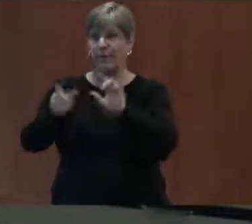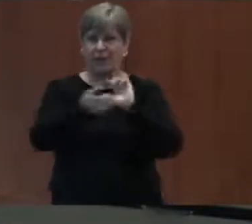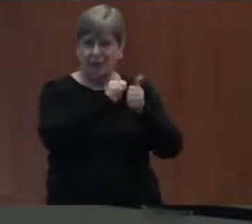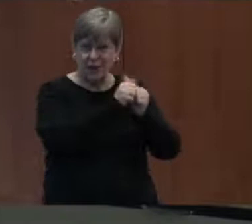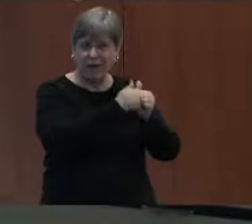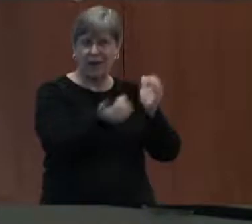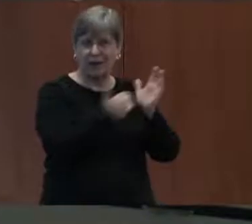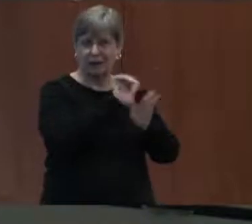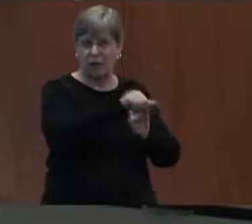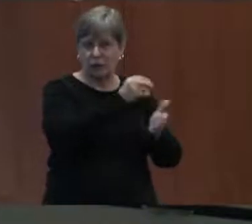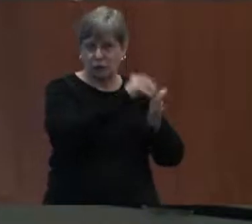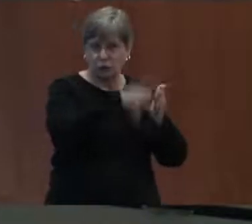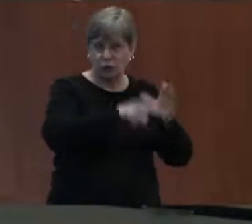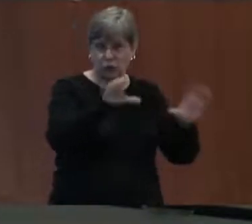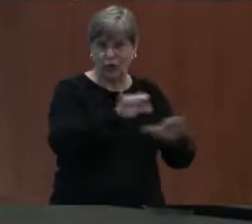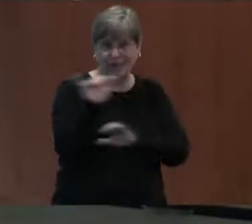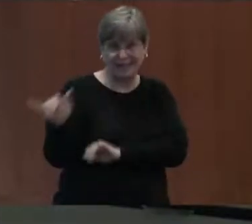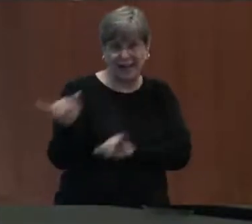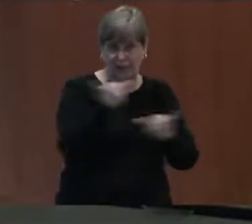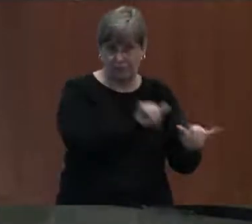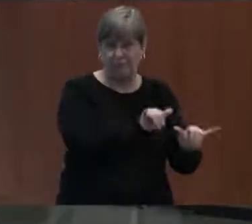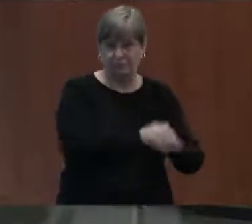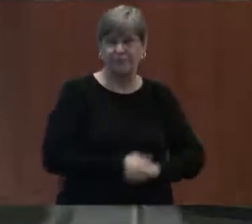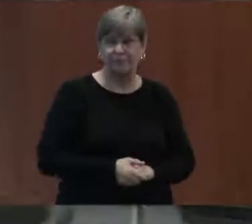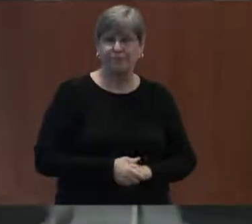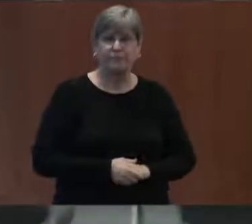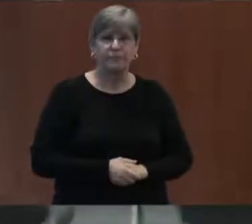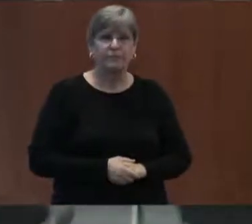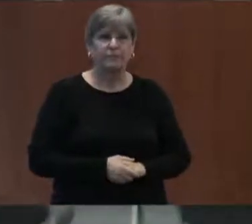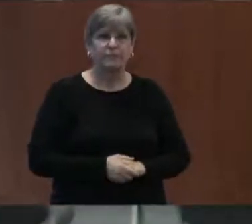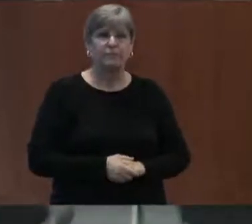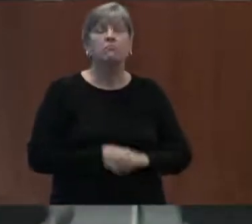students doing the same things. Okay, thank you. Thank you.